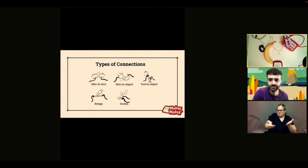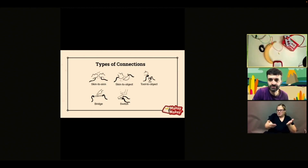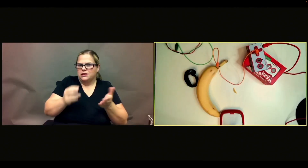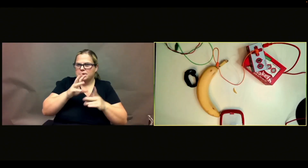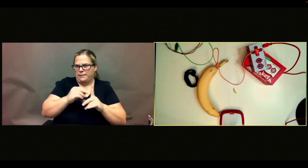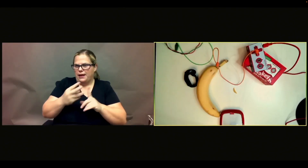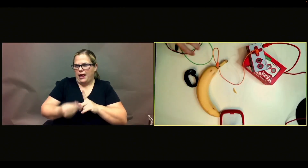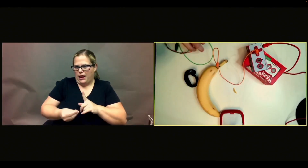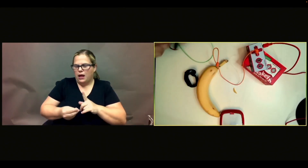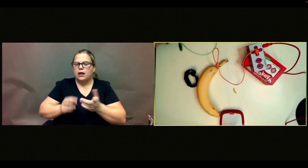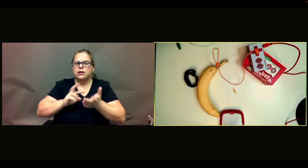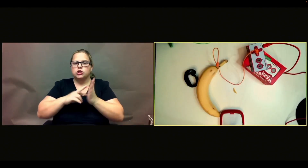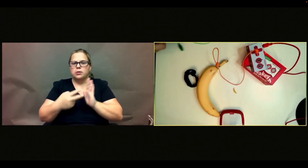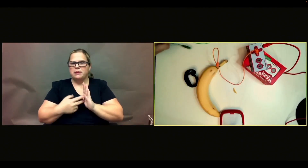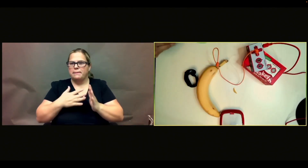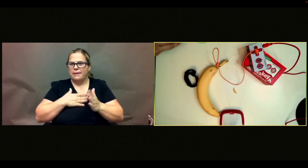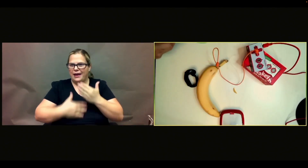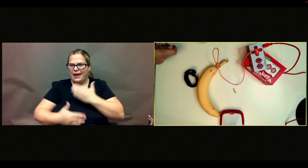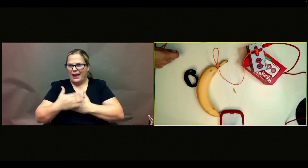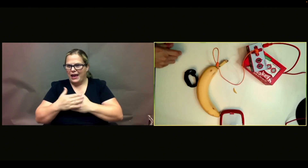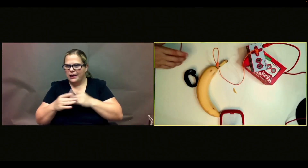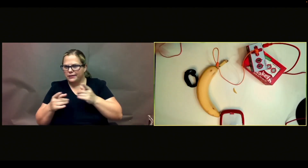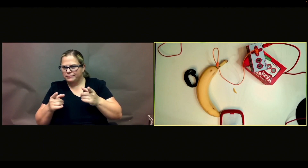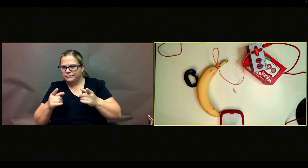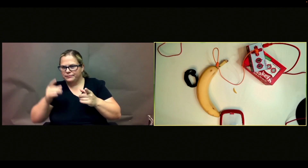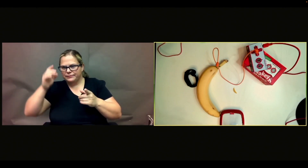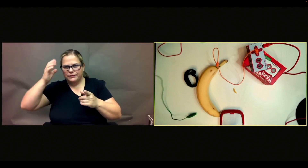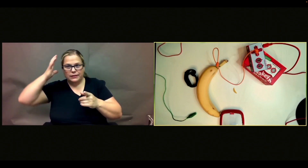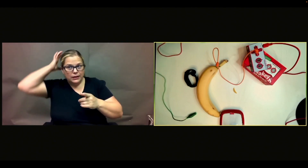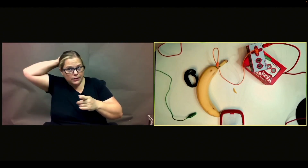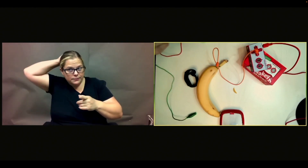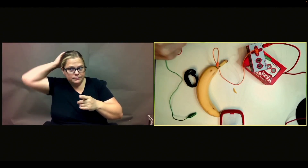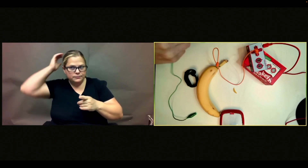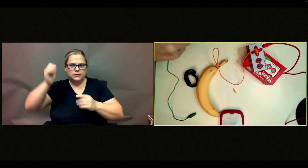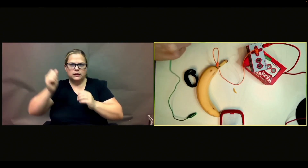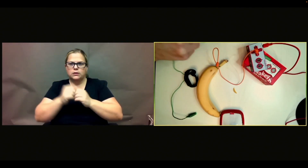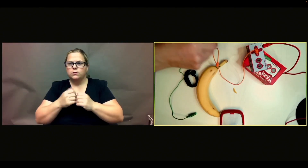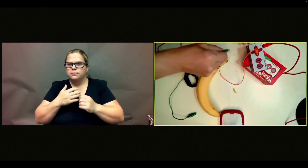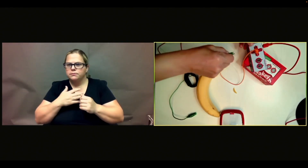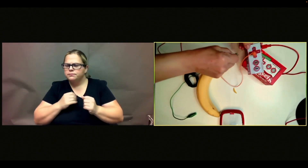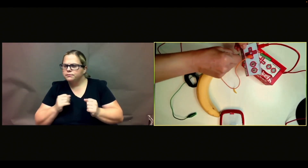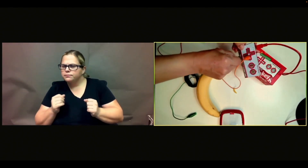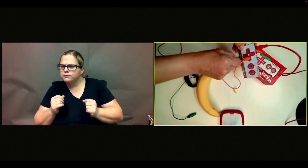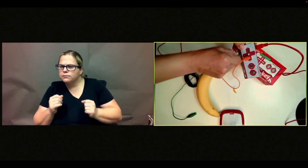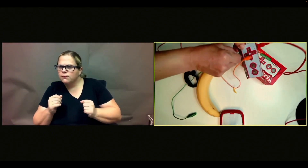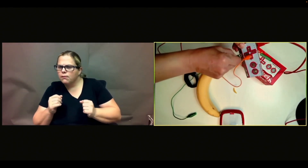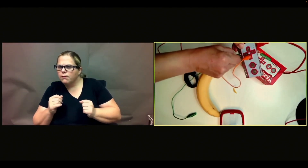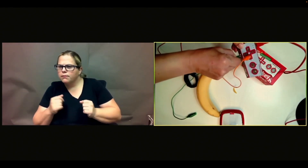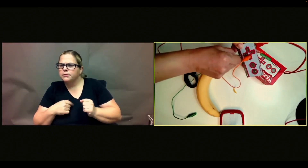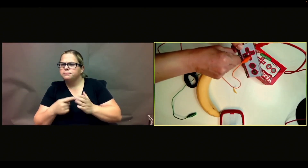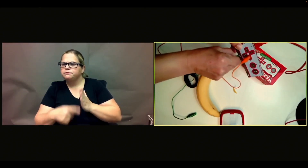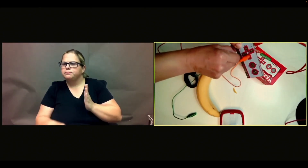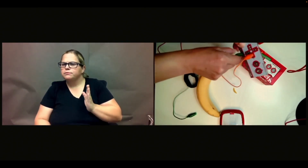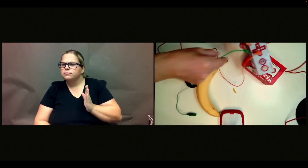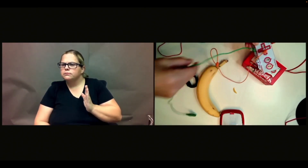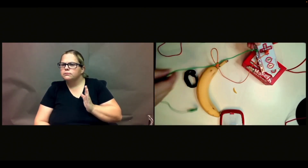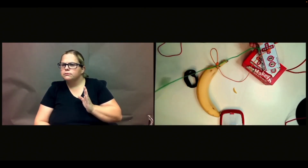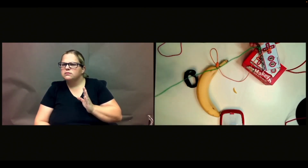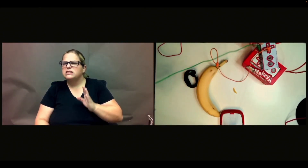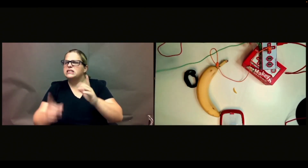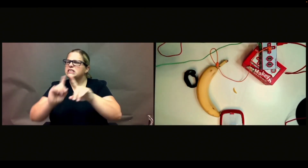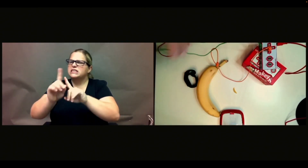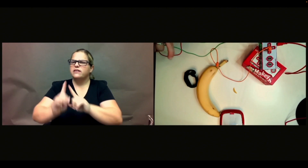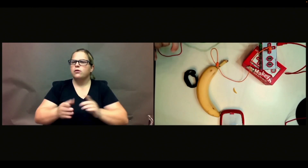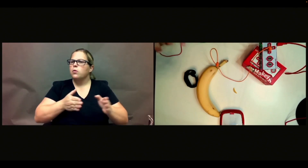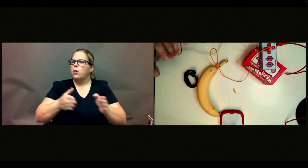here, and I had an alligator clip around my shoulders. Here we go. See if I can do it. So These I are could just take different ways